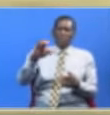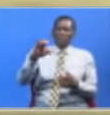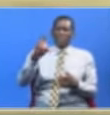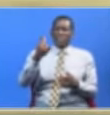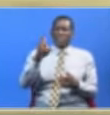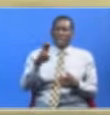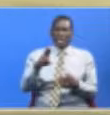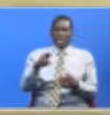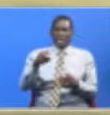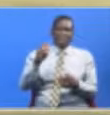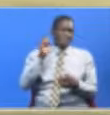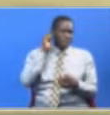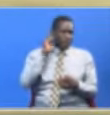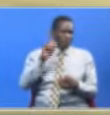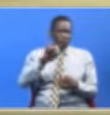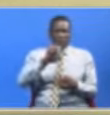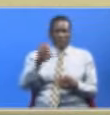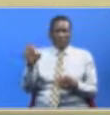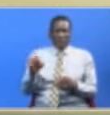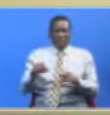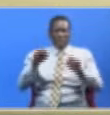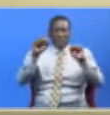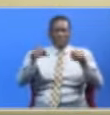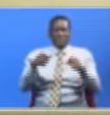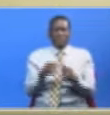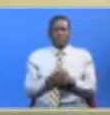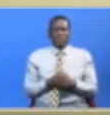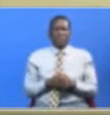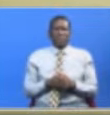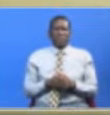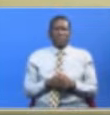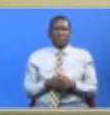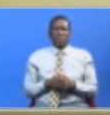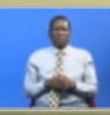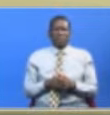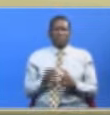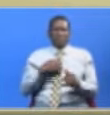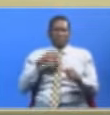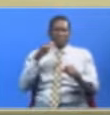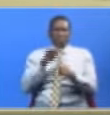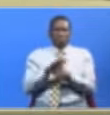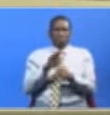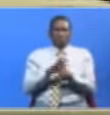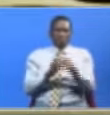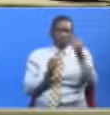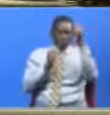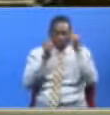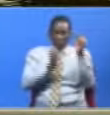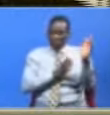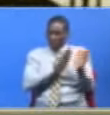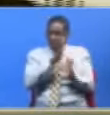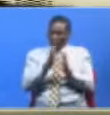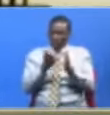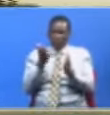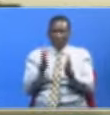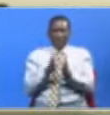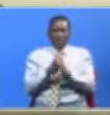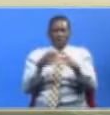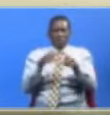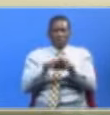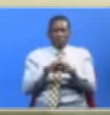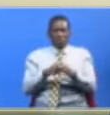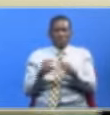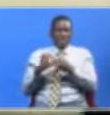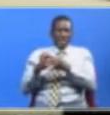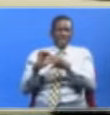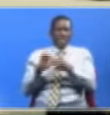East. Of course, there are lots of military procedures and, of course, traditions of